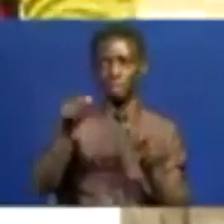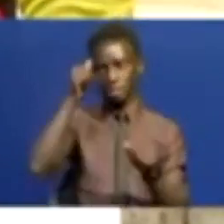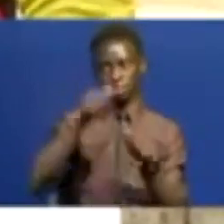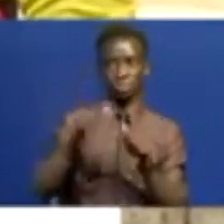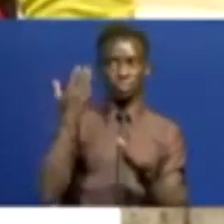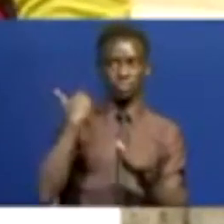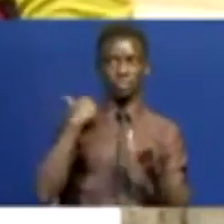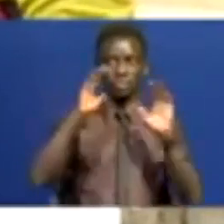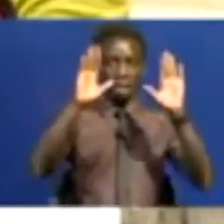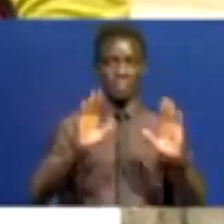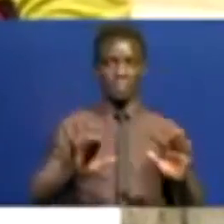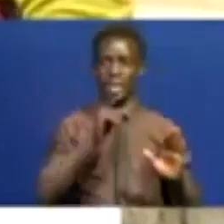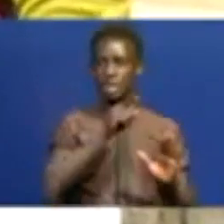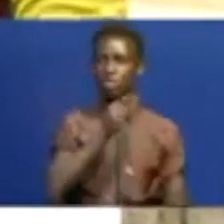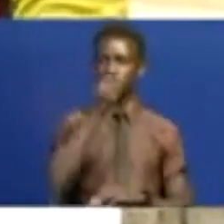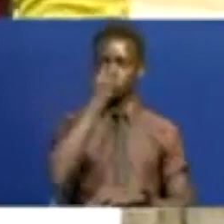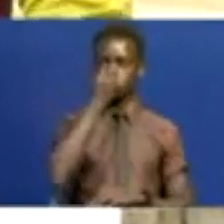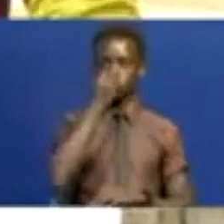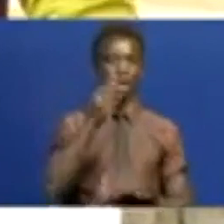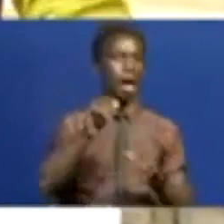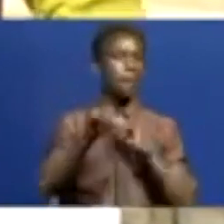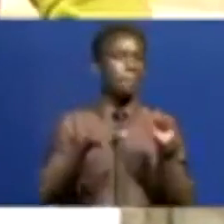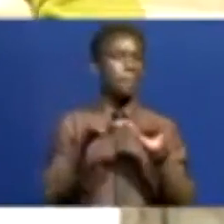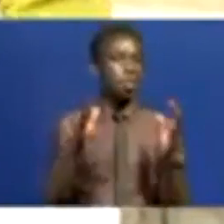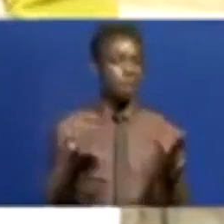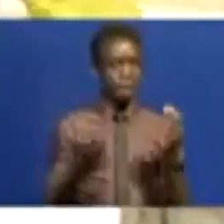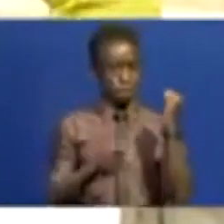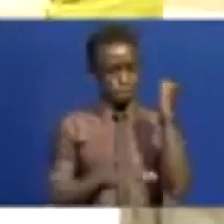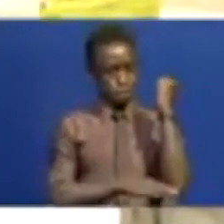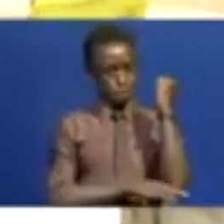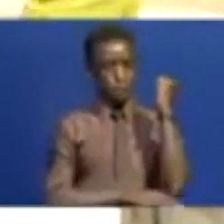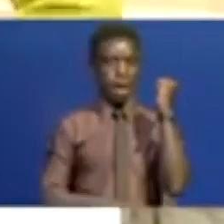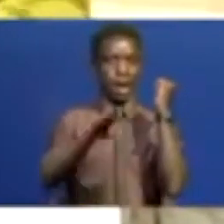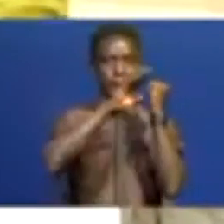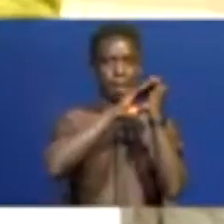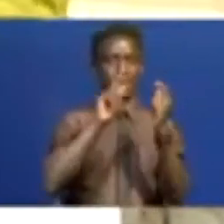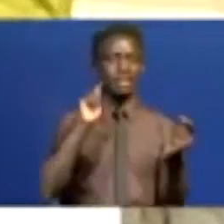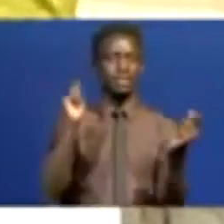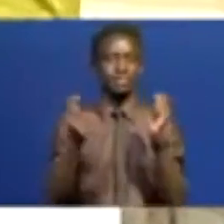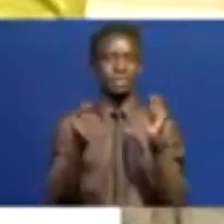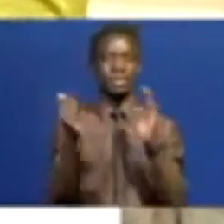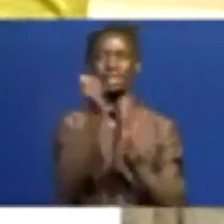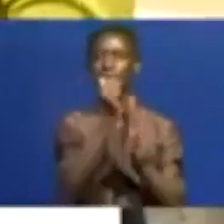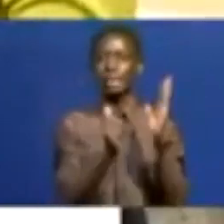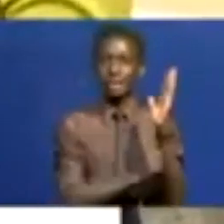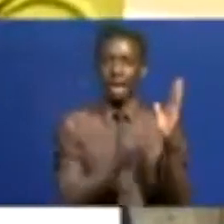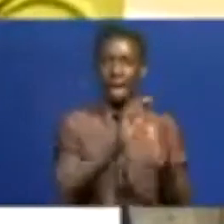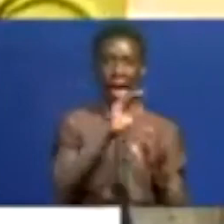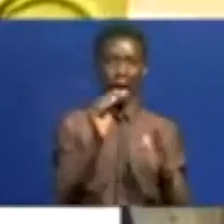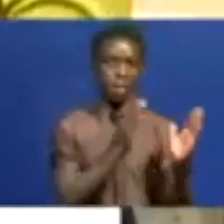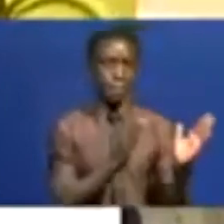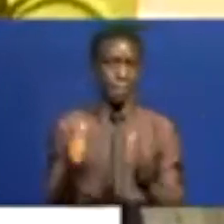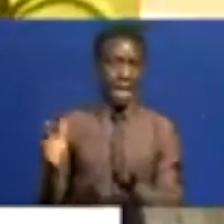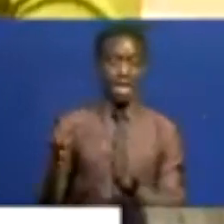William Ruto is anchored on better, the bottom-up economic transformation agenda and the plan. And obviously, we would expect